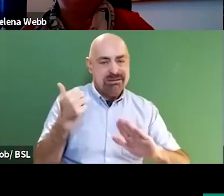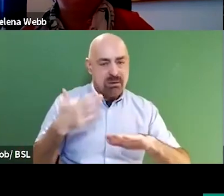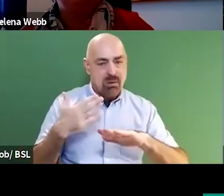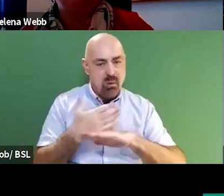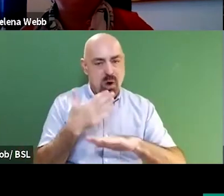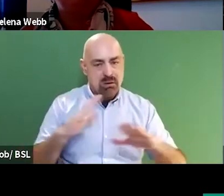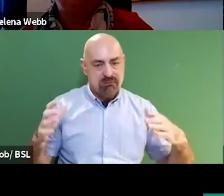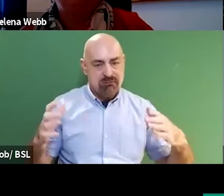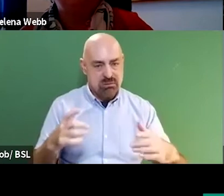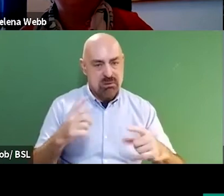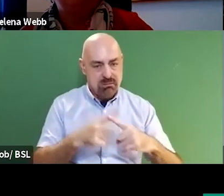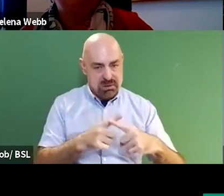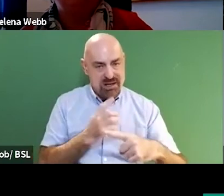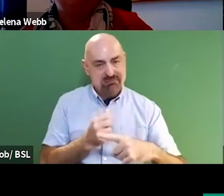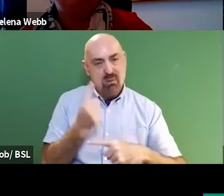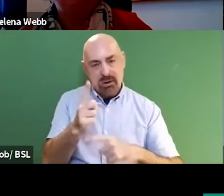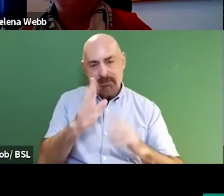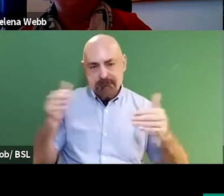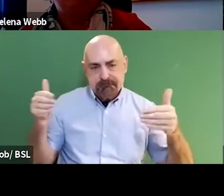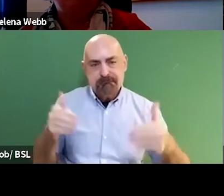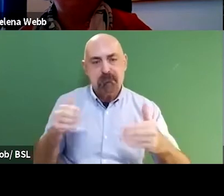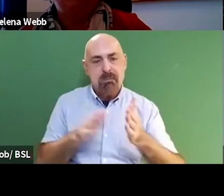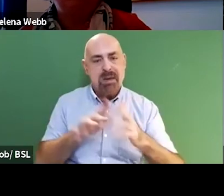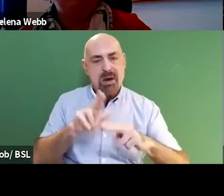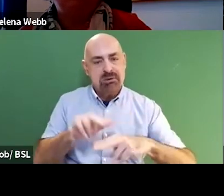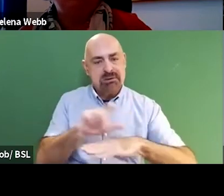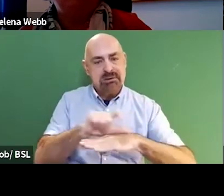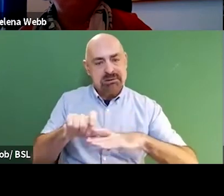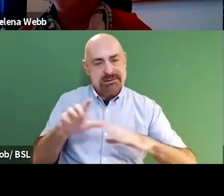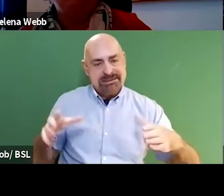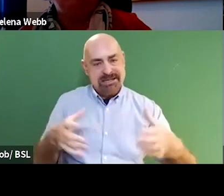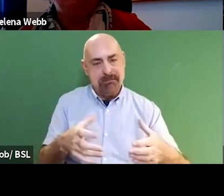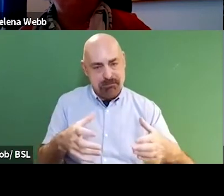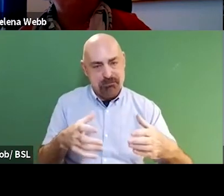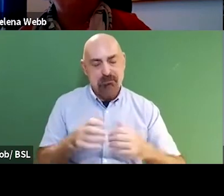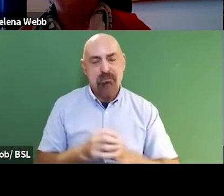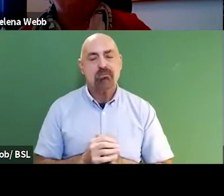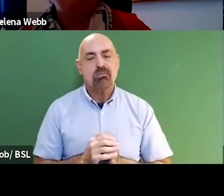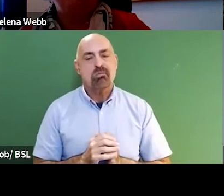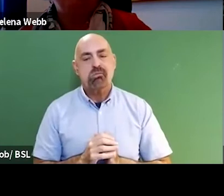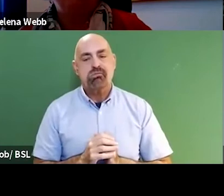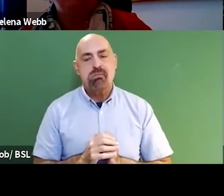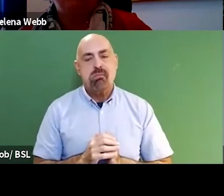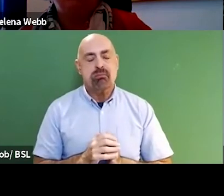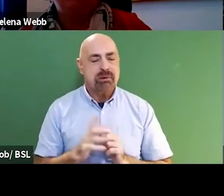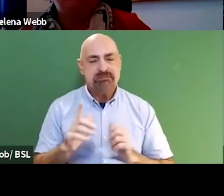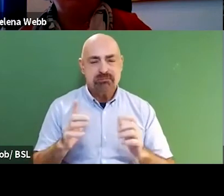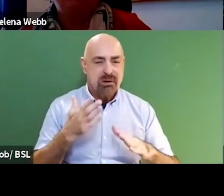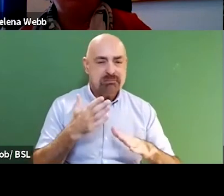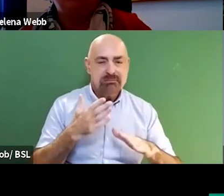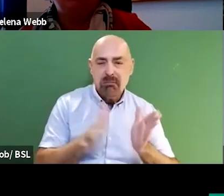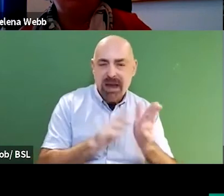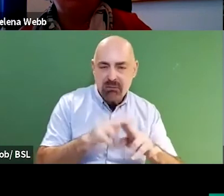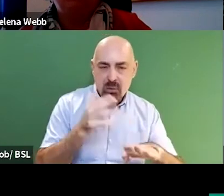developed a dedicated parenting team as well. So all of our parenting workshops